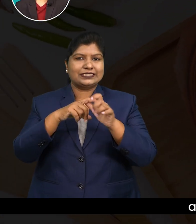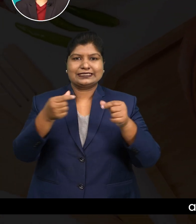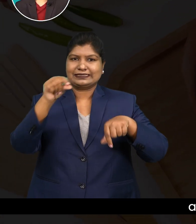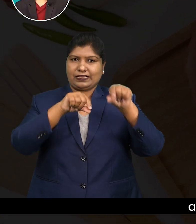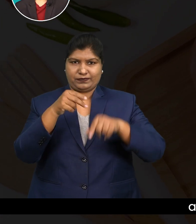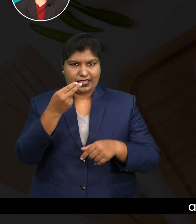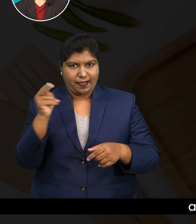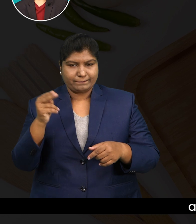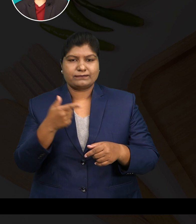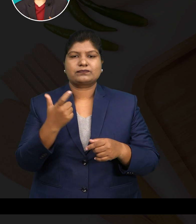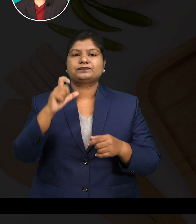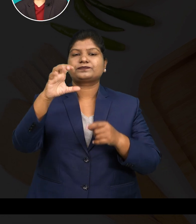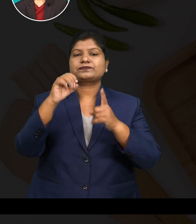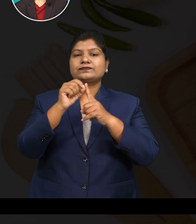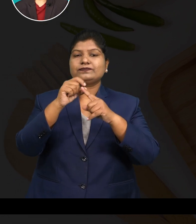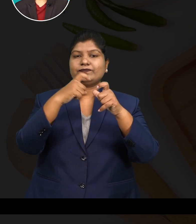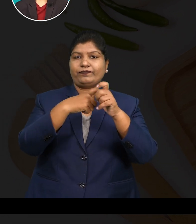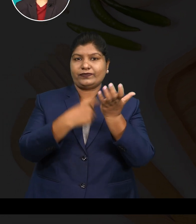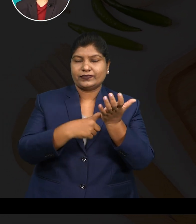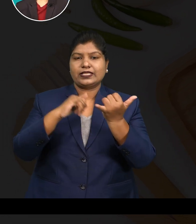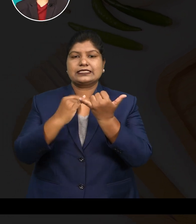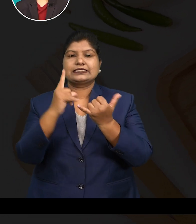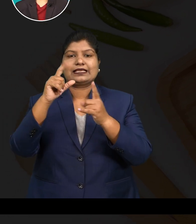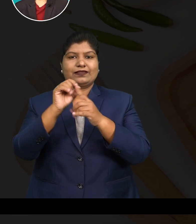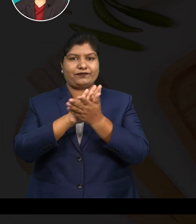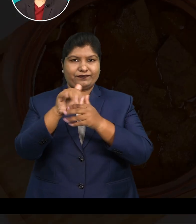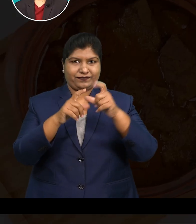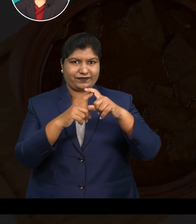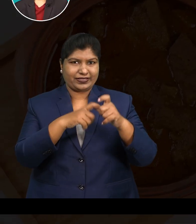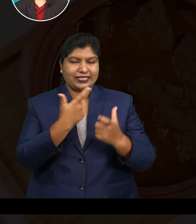and caustic soda are required.